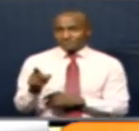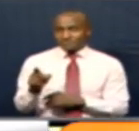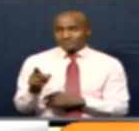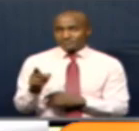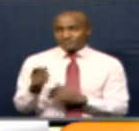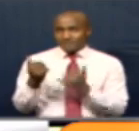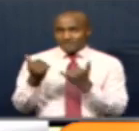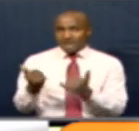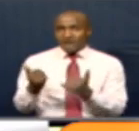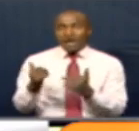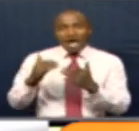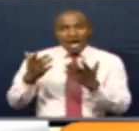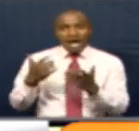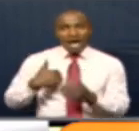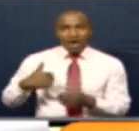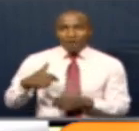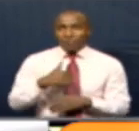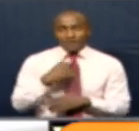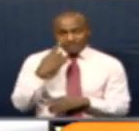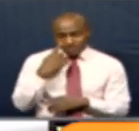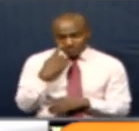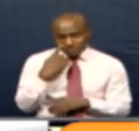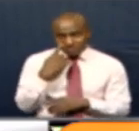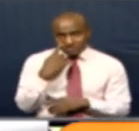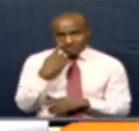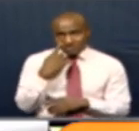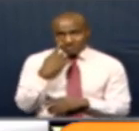now the way we are looking